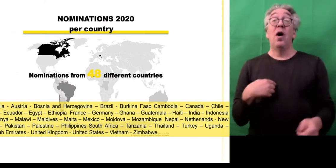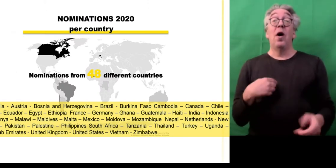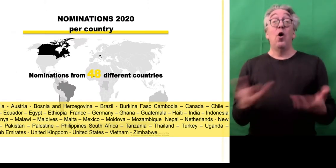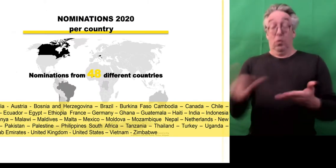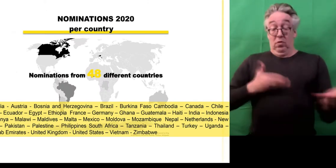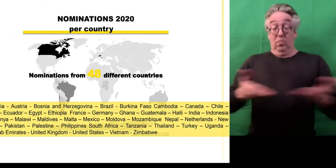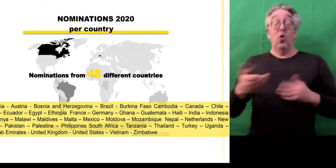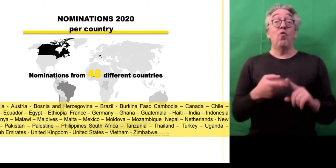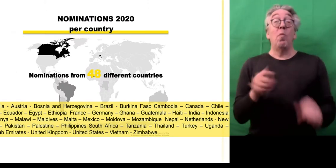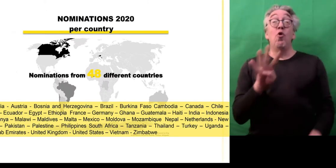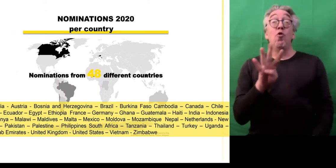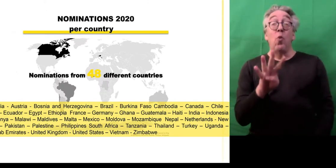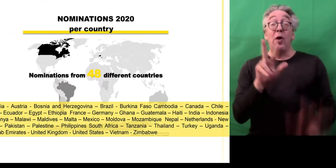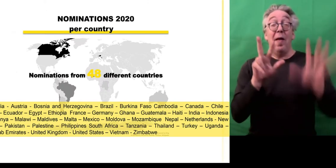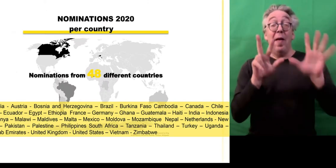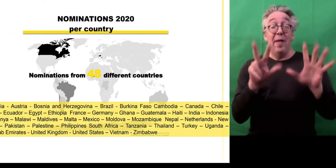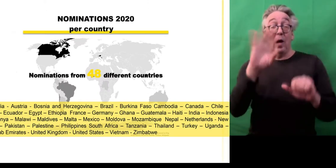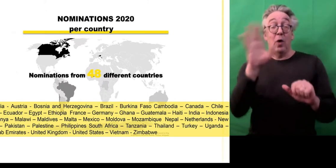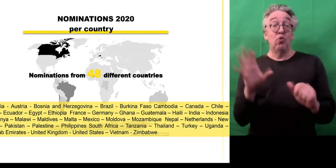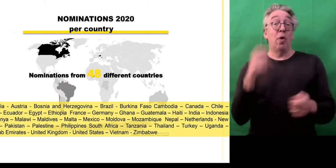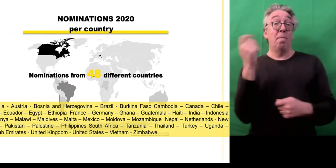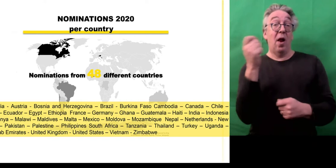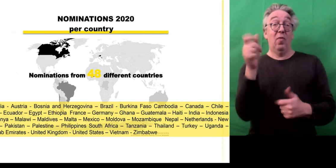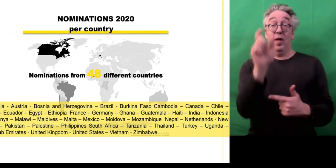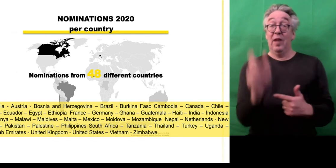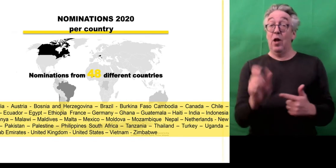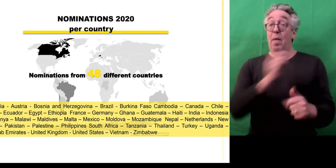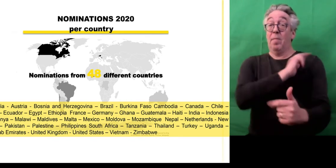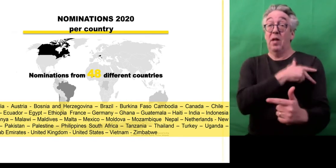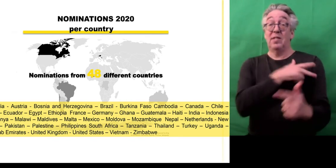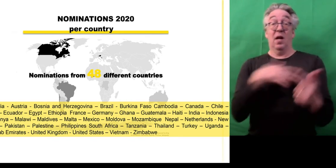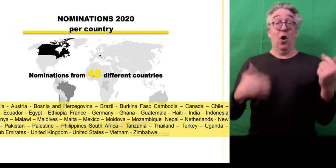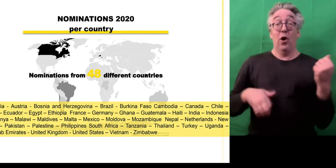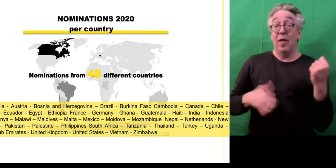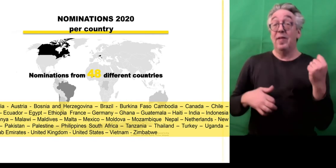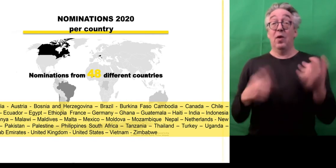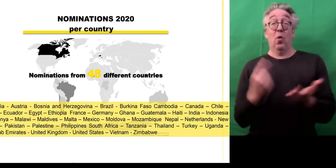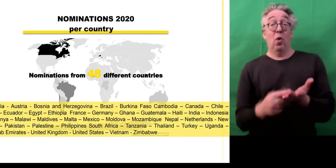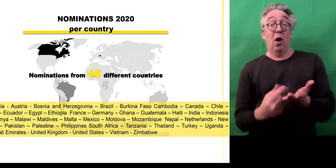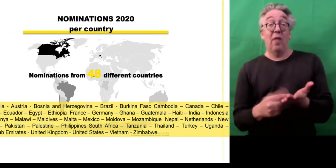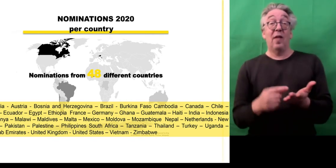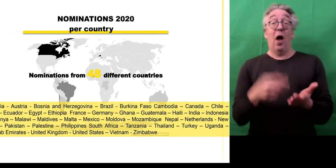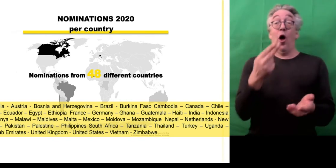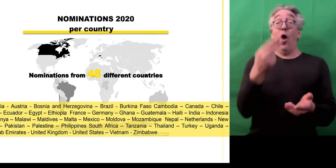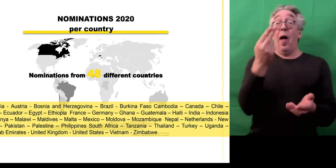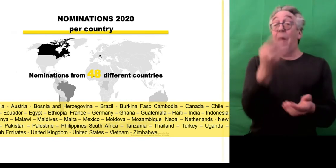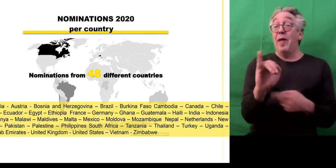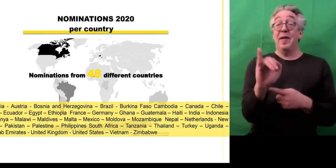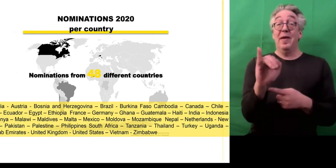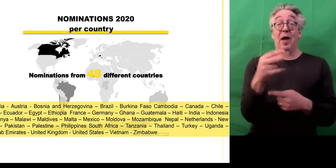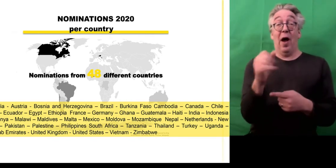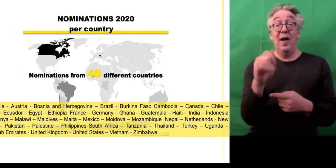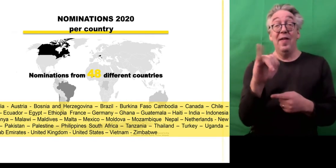countries, such as Malawi, Italy, Palestine, Argentina, Uganda, Haiti, and many, many